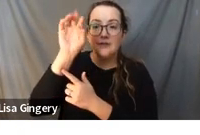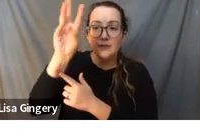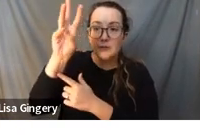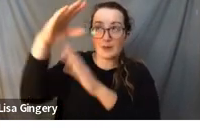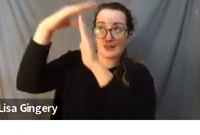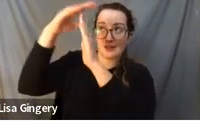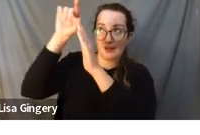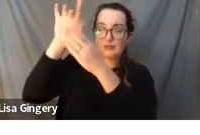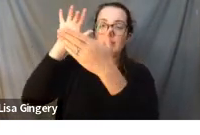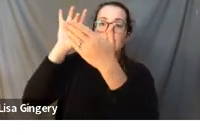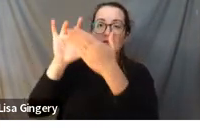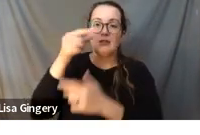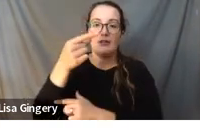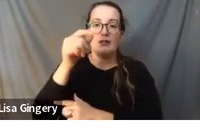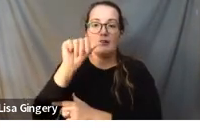gallery.